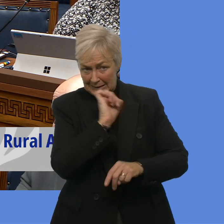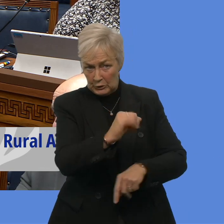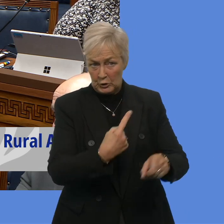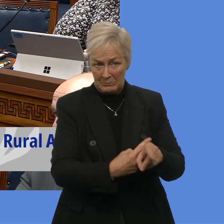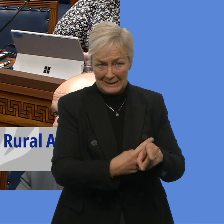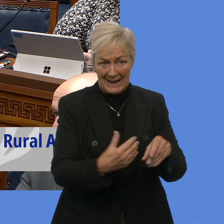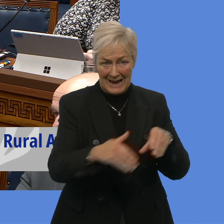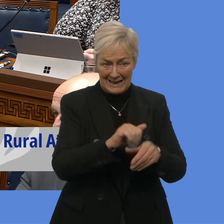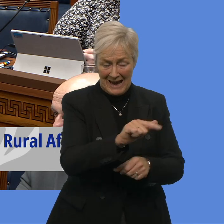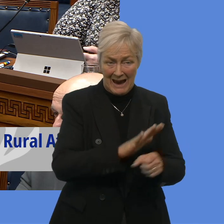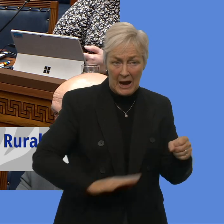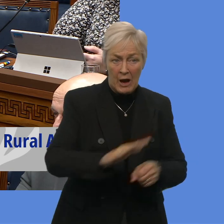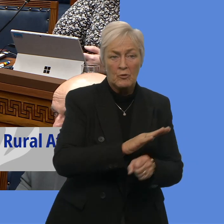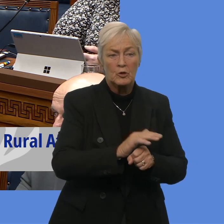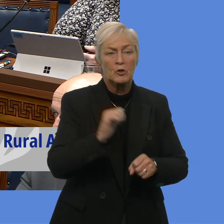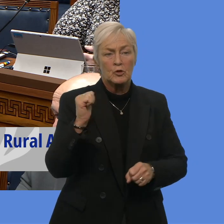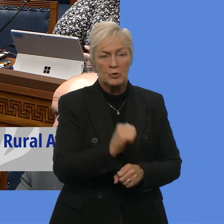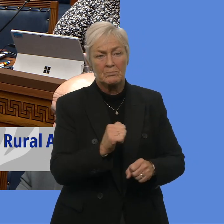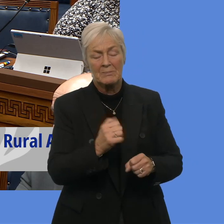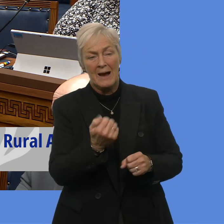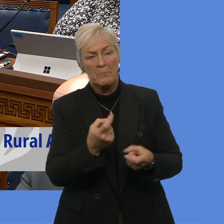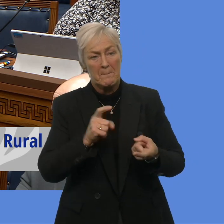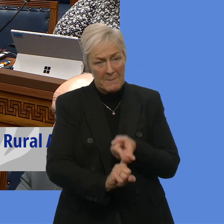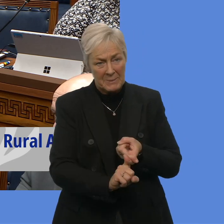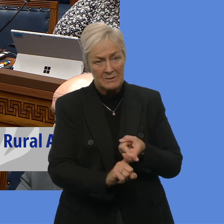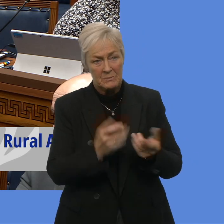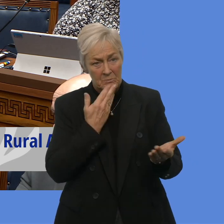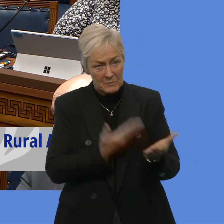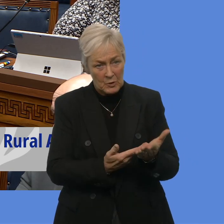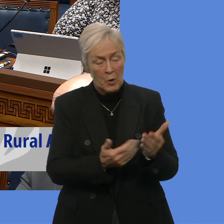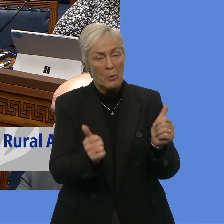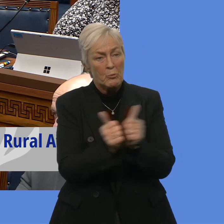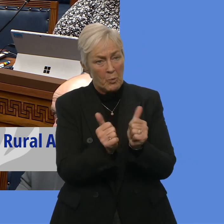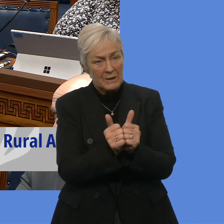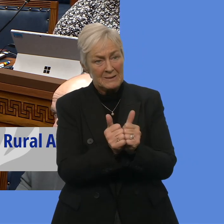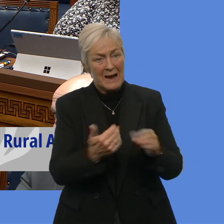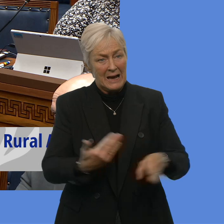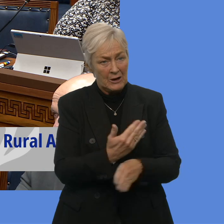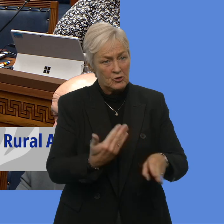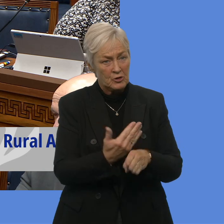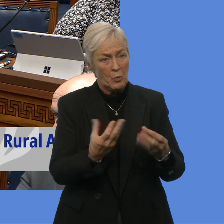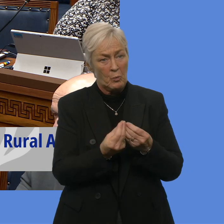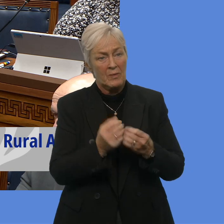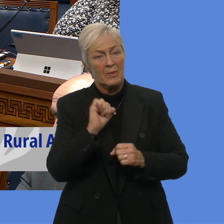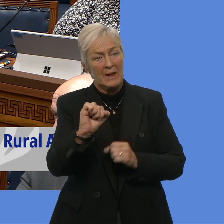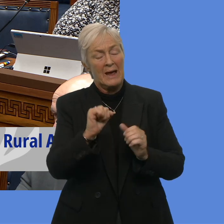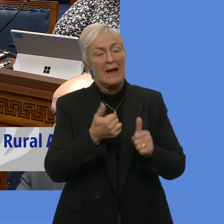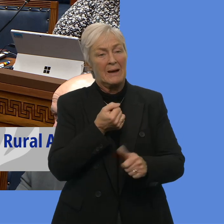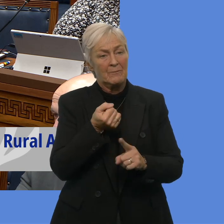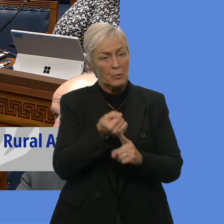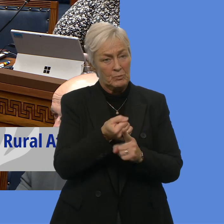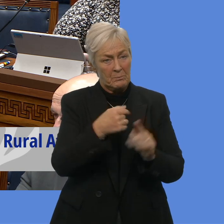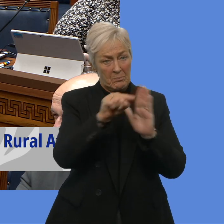in the Granville Industrial Estate to ensure permit conditions are complied with, and will take appropriate enforcement action in line with their enforcement policy where